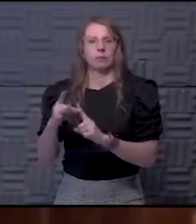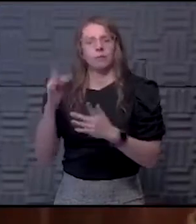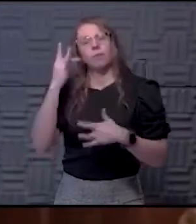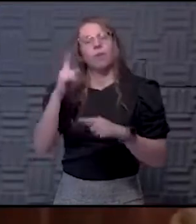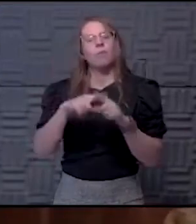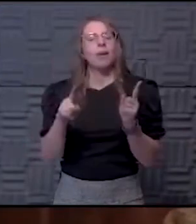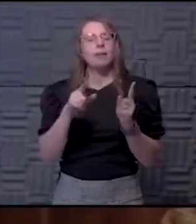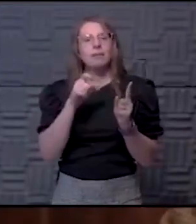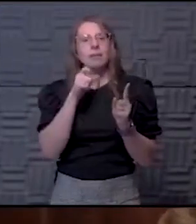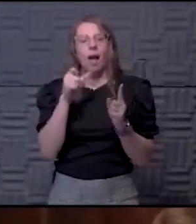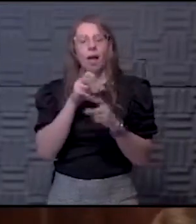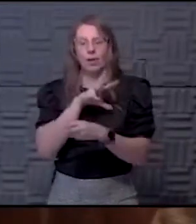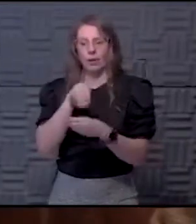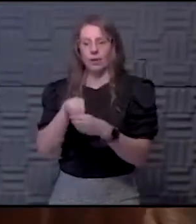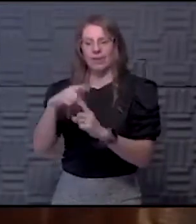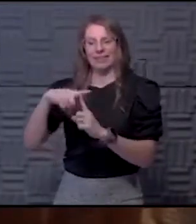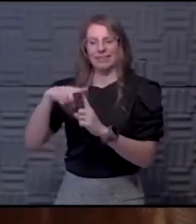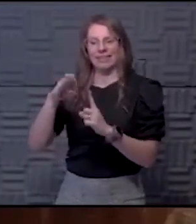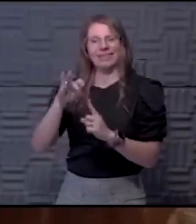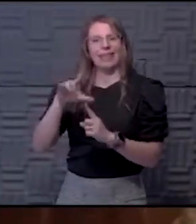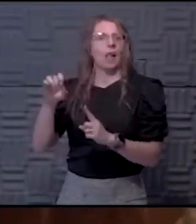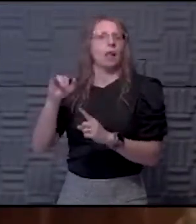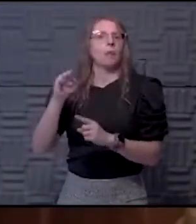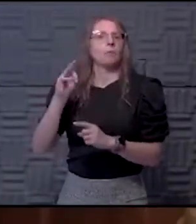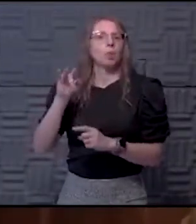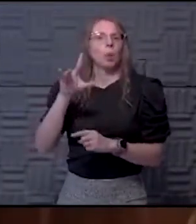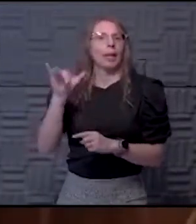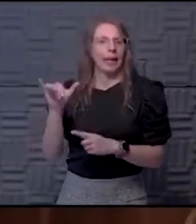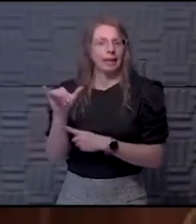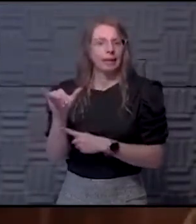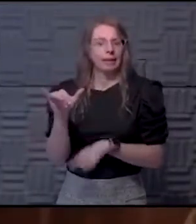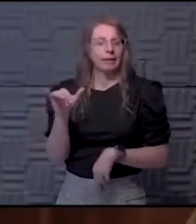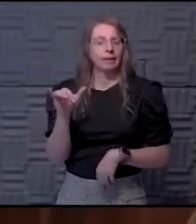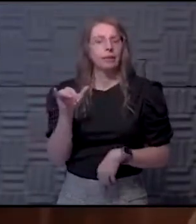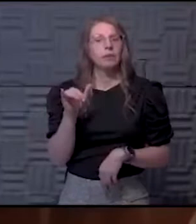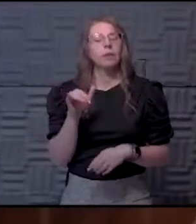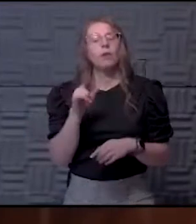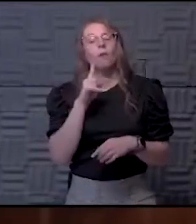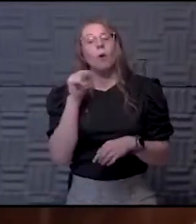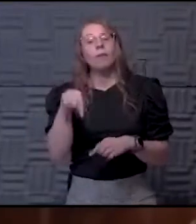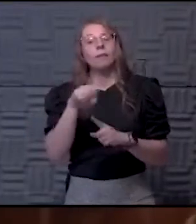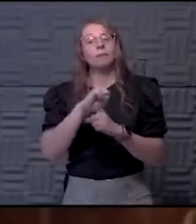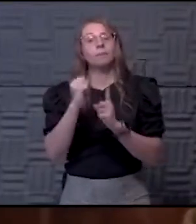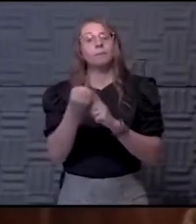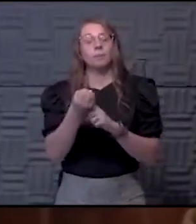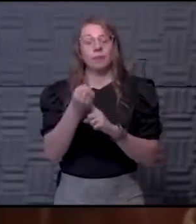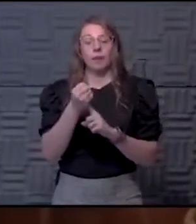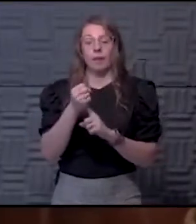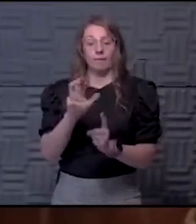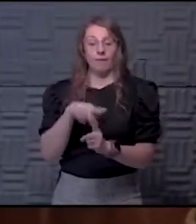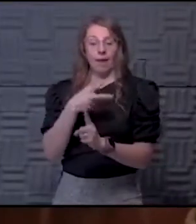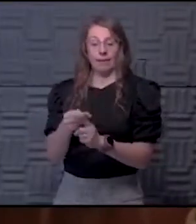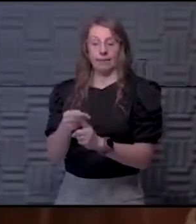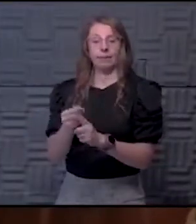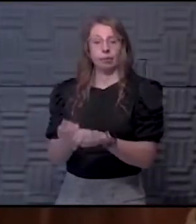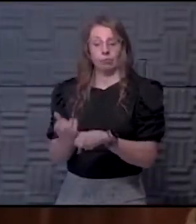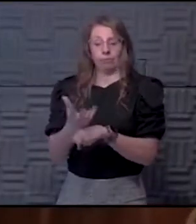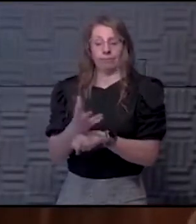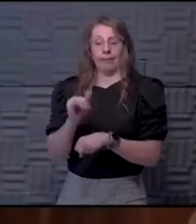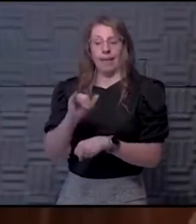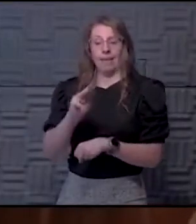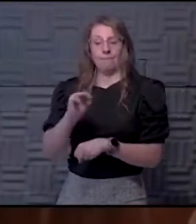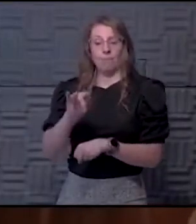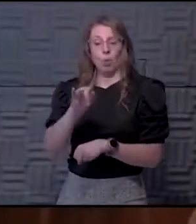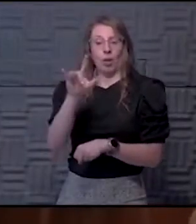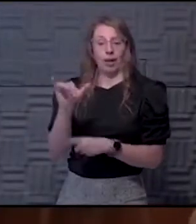into account T cell immunity. So it turns out in this case that vaccine-induced immunity